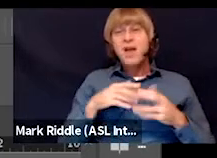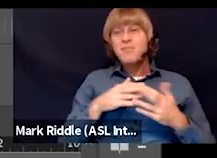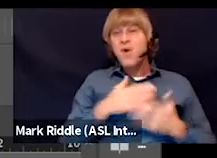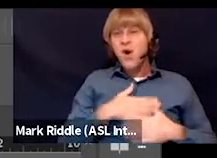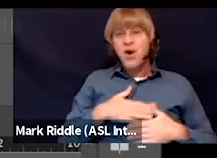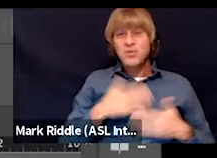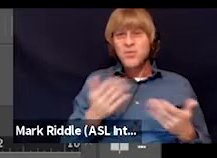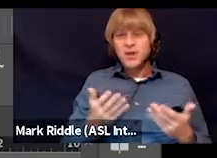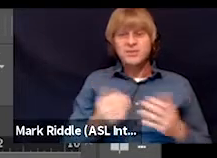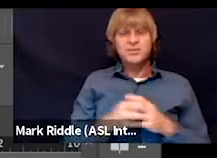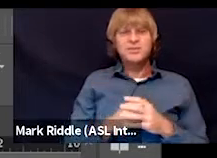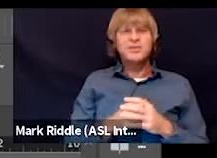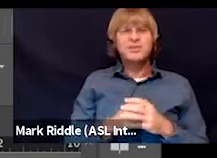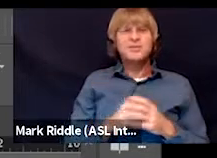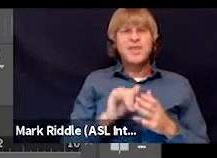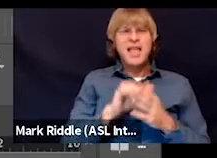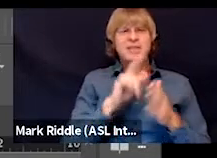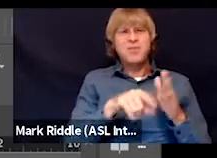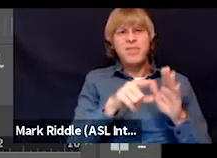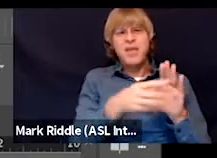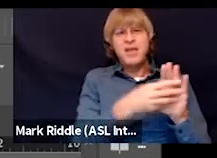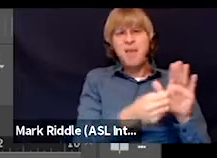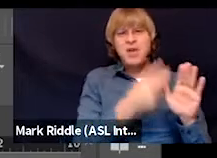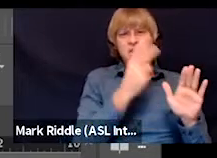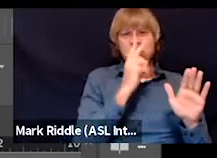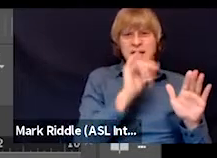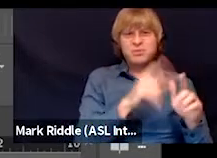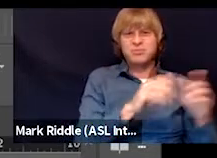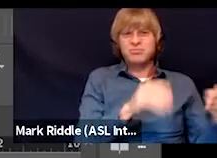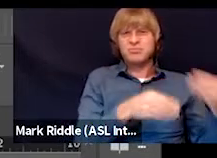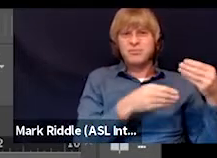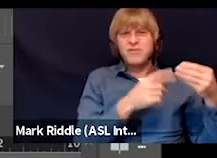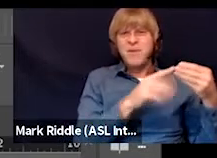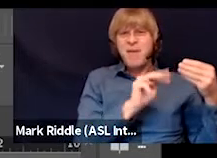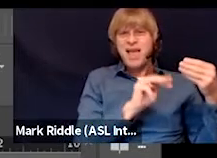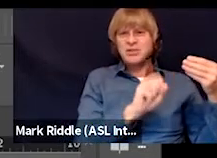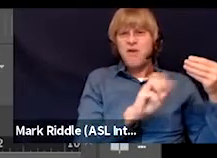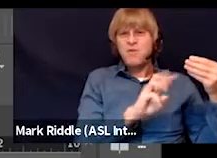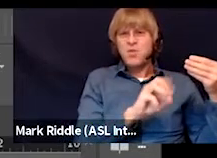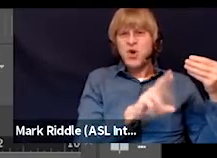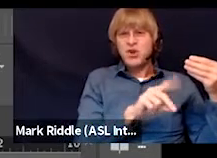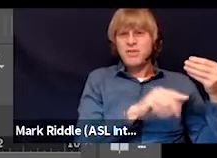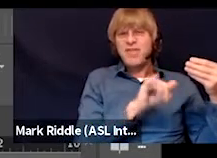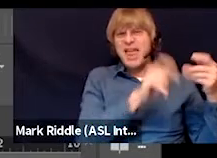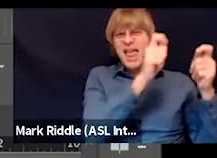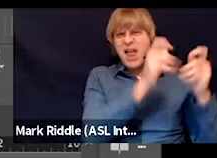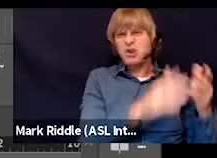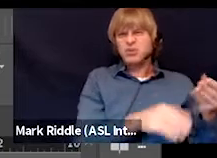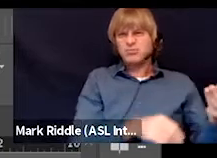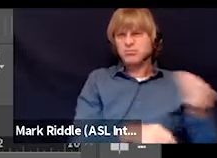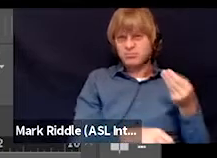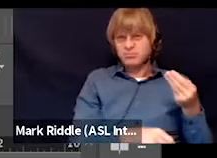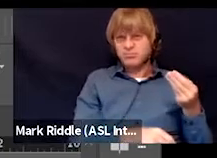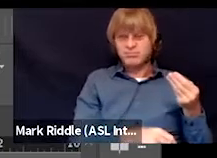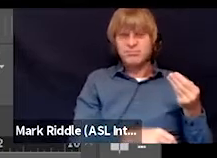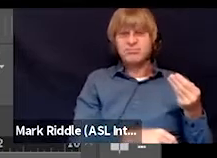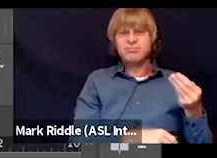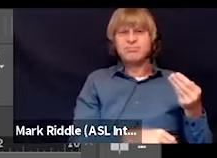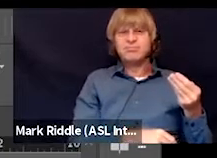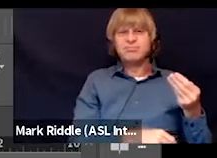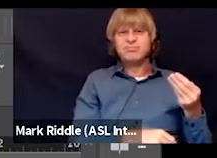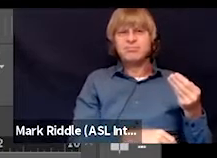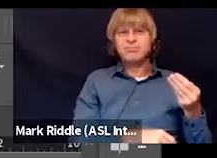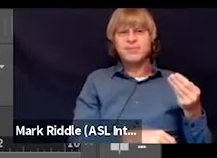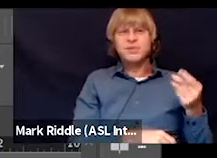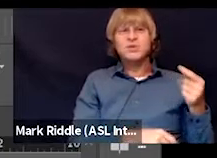Okay, this is what your copy looks like when you get it from a Microsoft Word document that the editor has provided you.